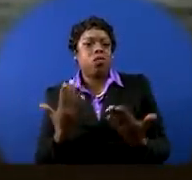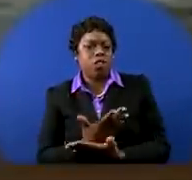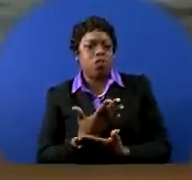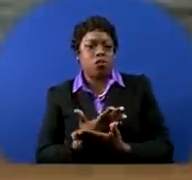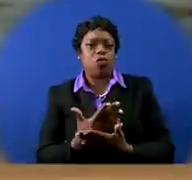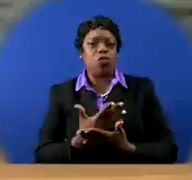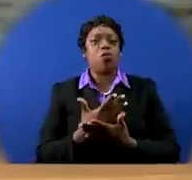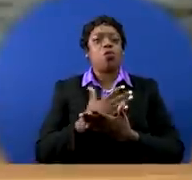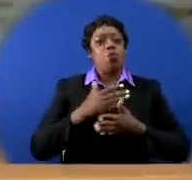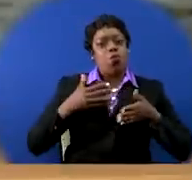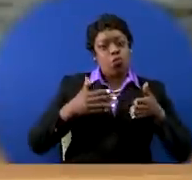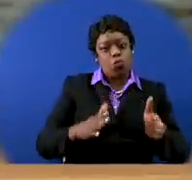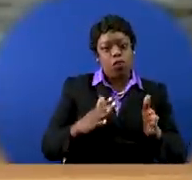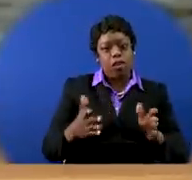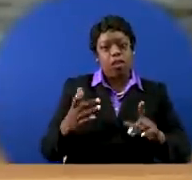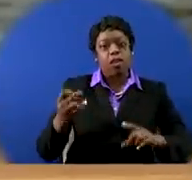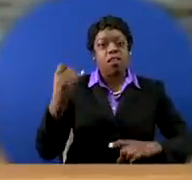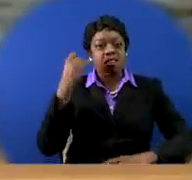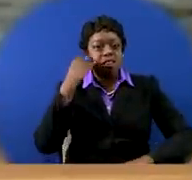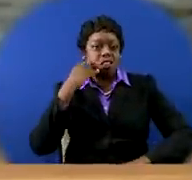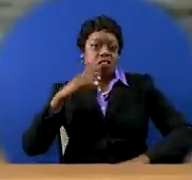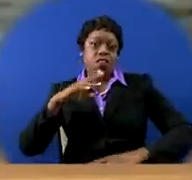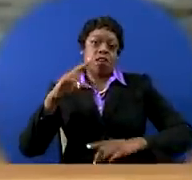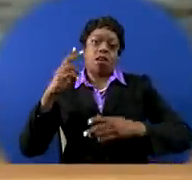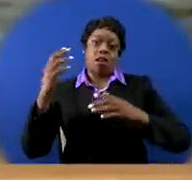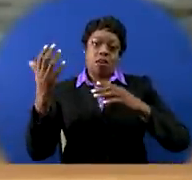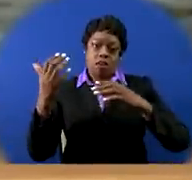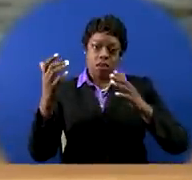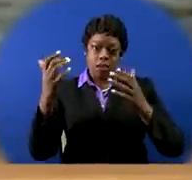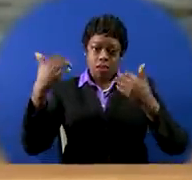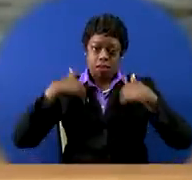system, if I use my son,